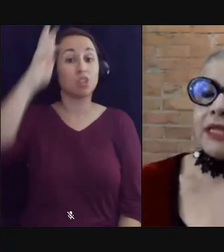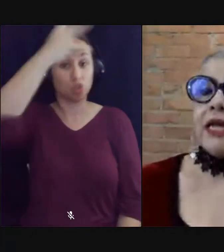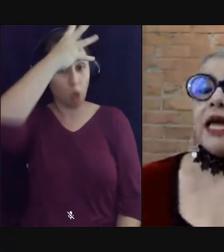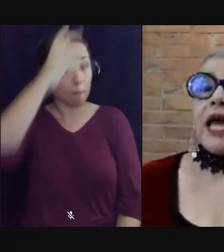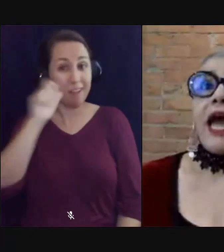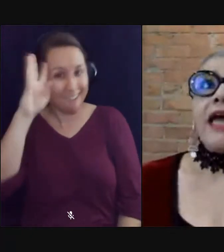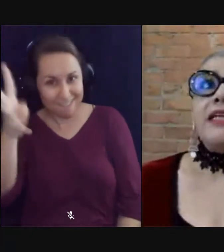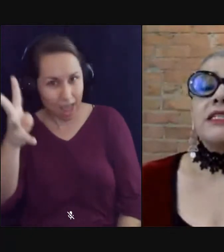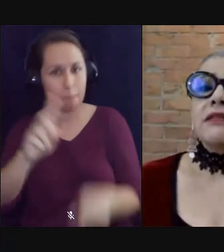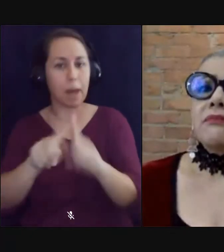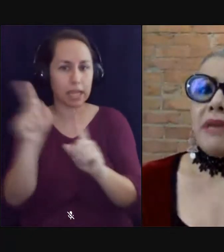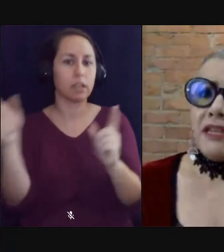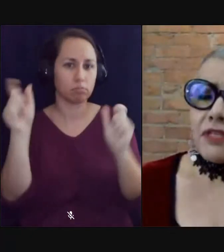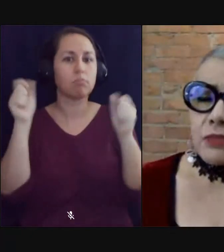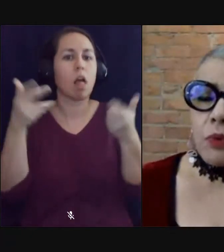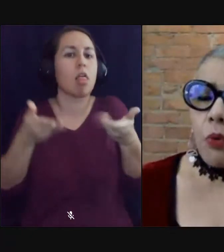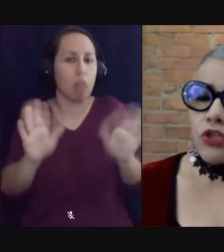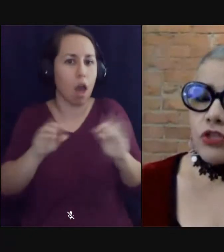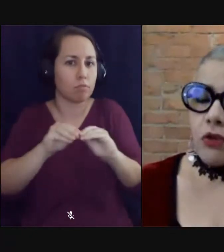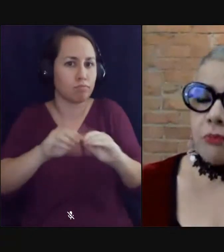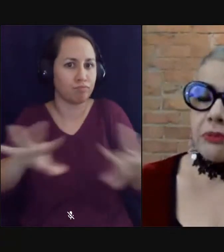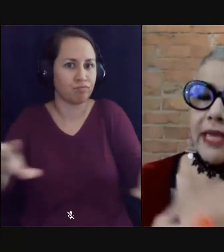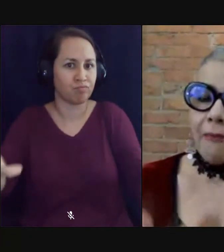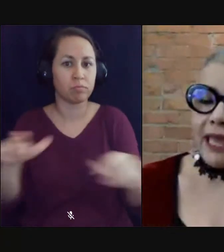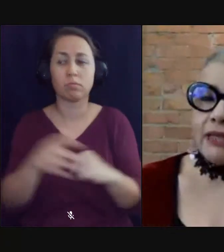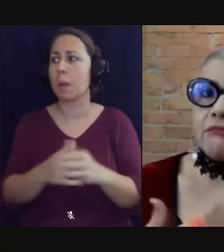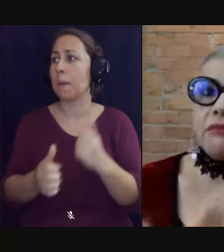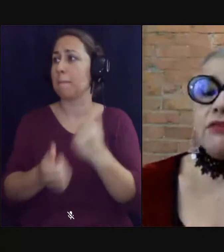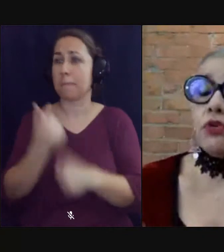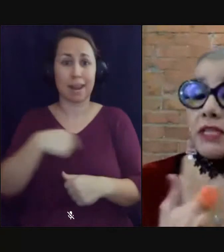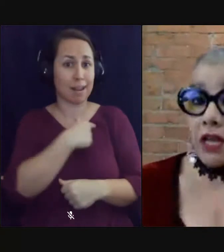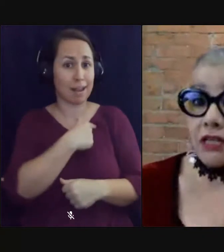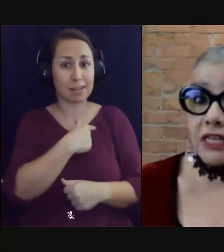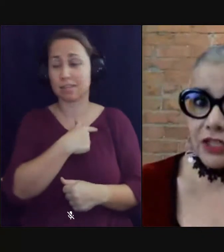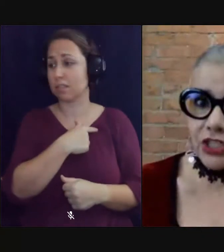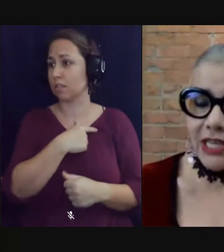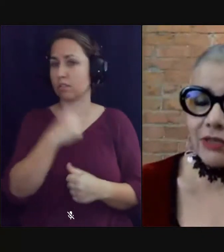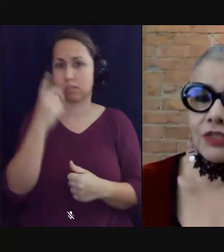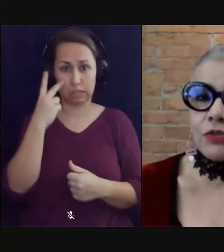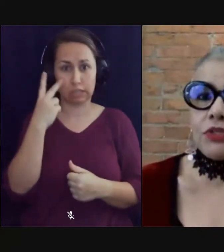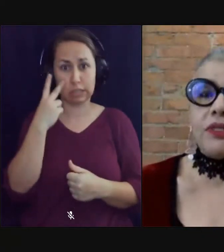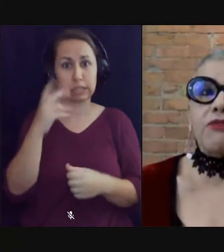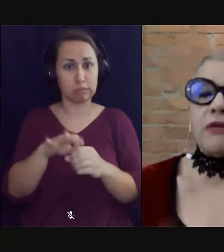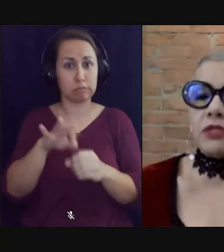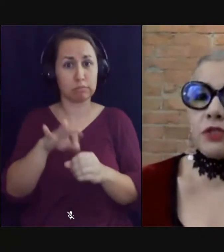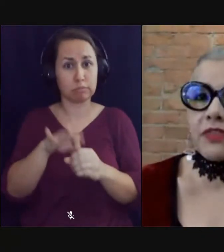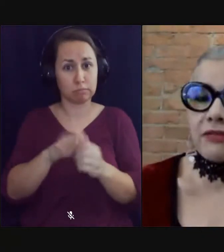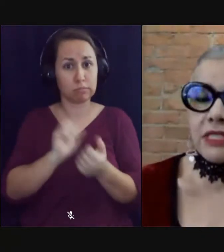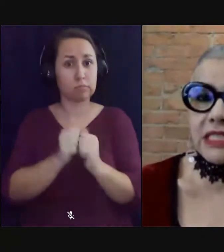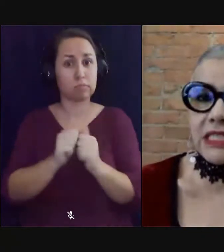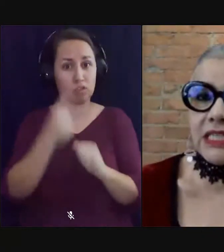him. And many of us, as we were watching Trump campaign during the last election cycle, in the run-up